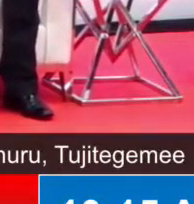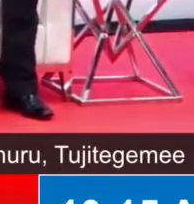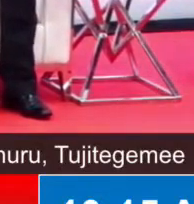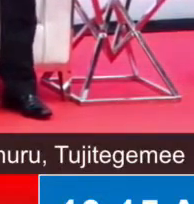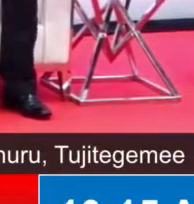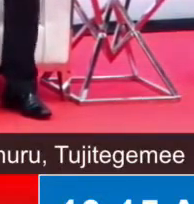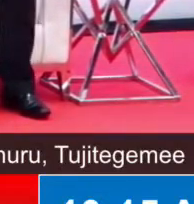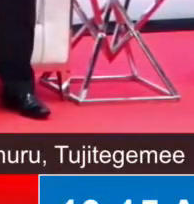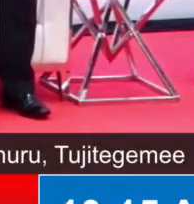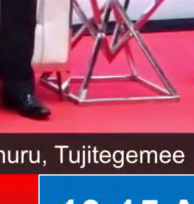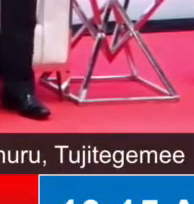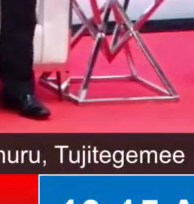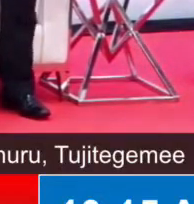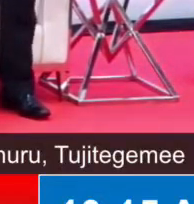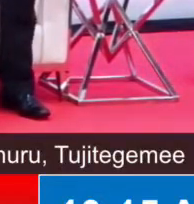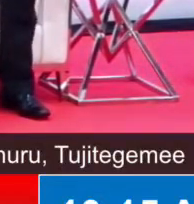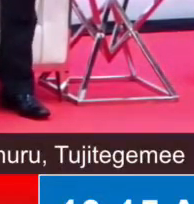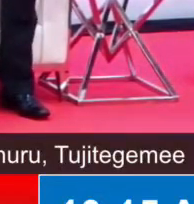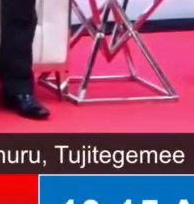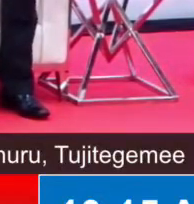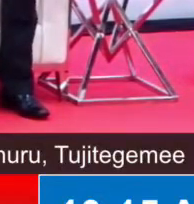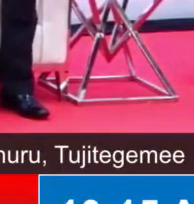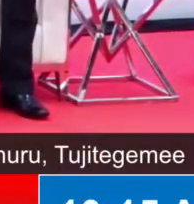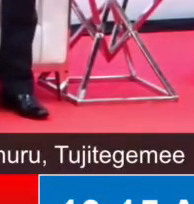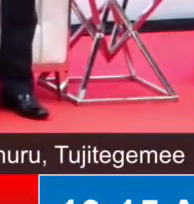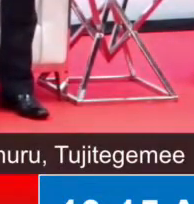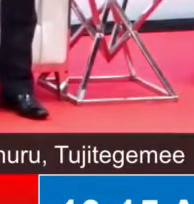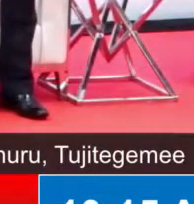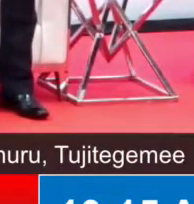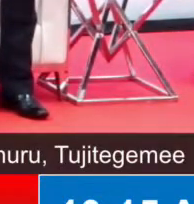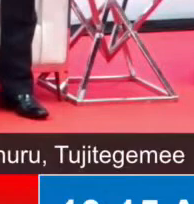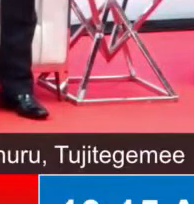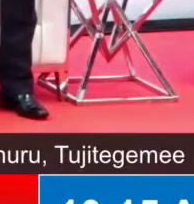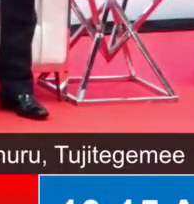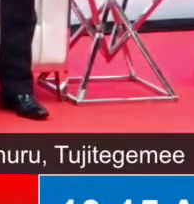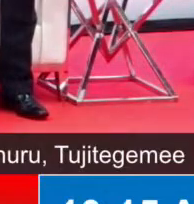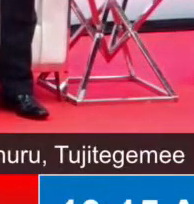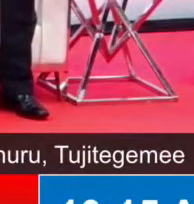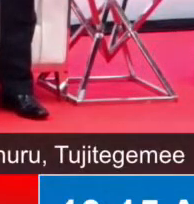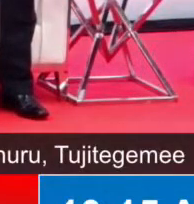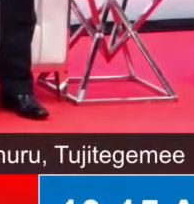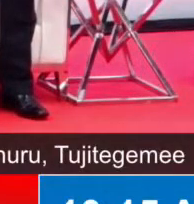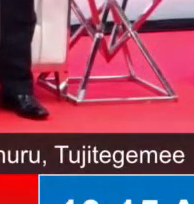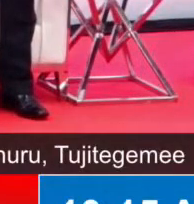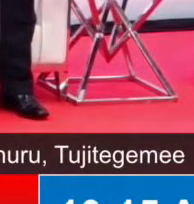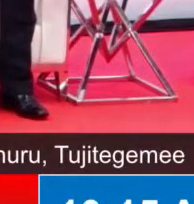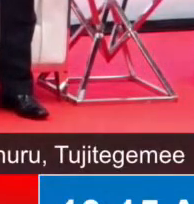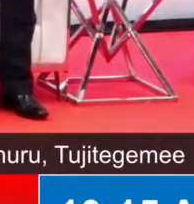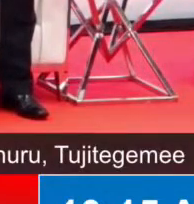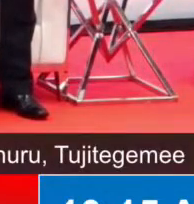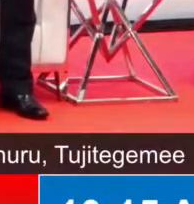the Strategy, Innovation and Risk Management Department. So kindly, let's do the national anthem.